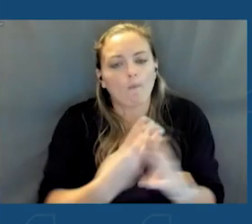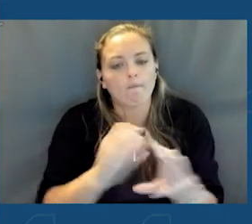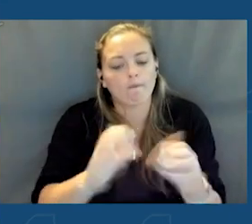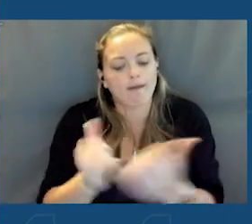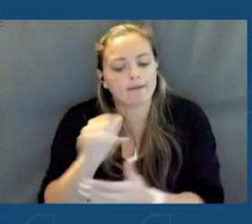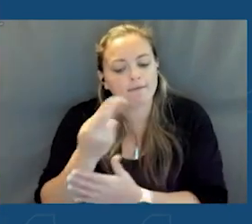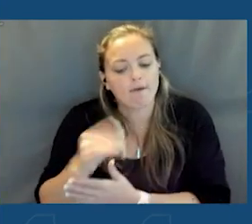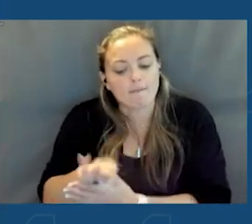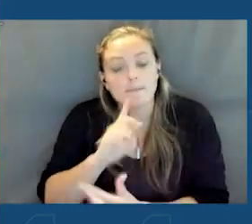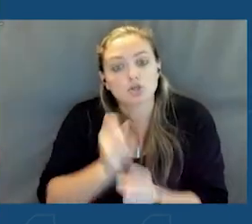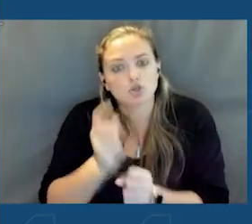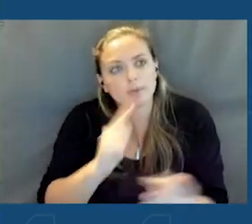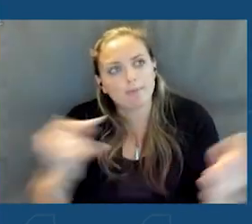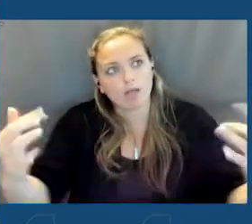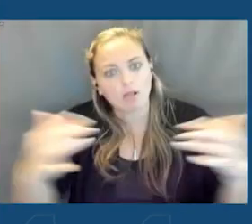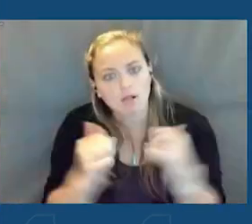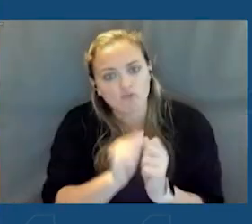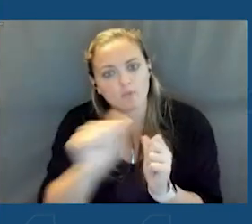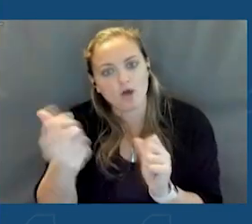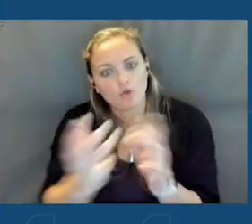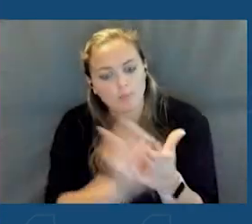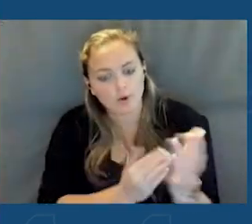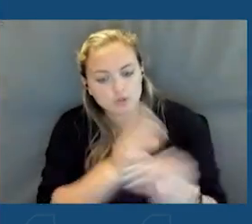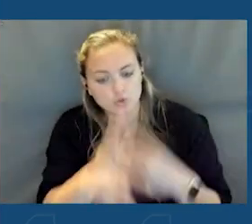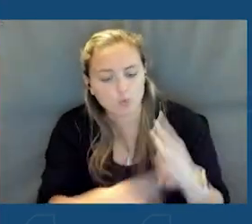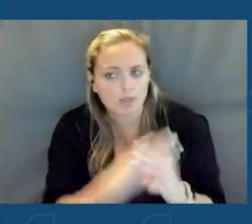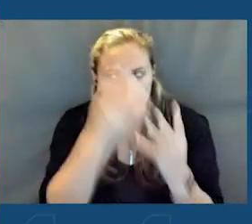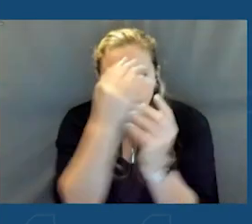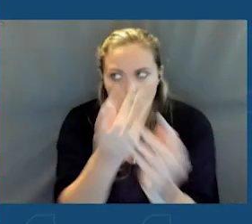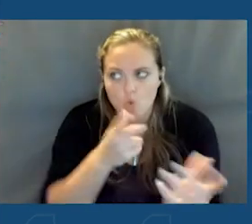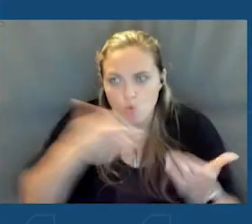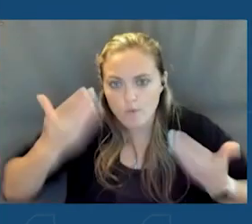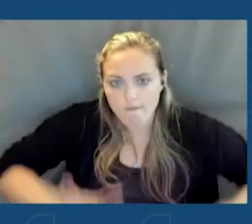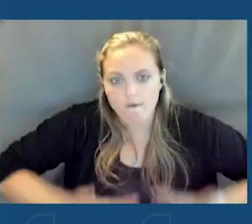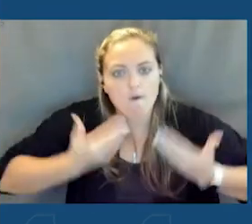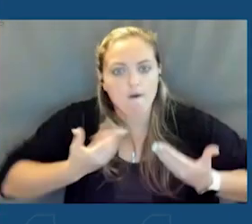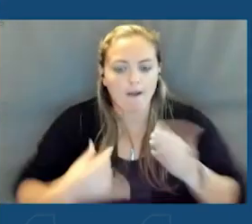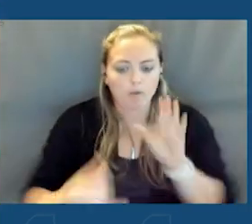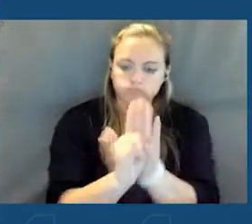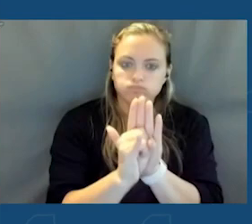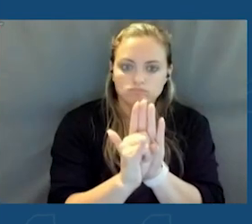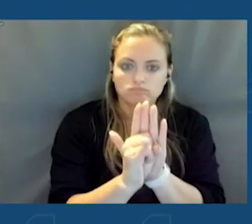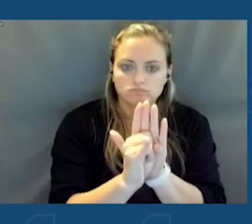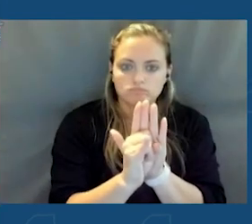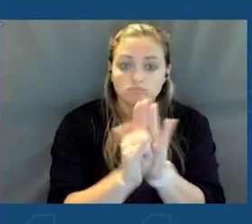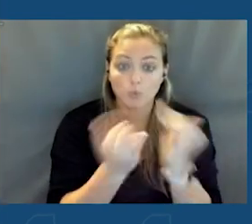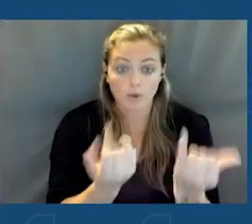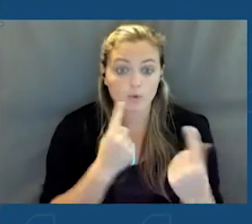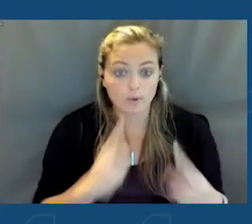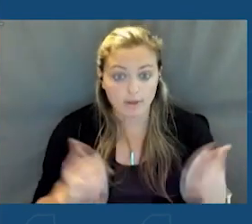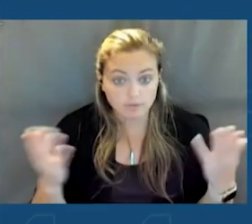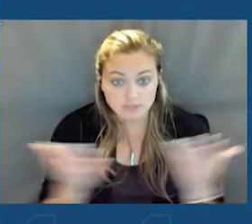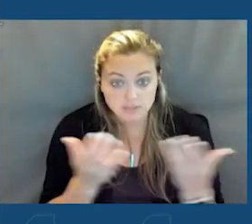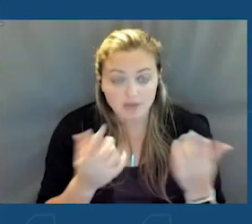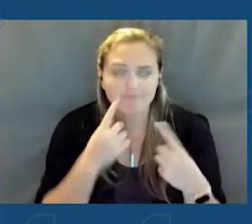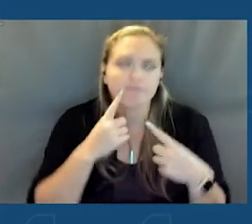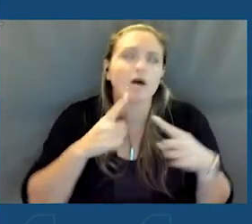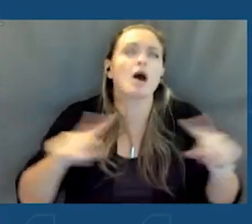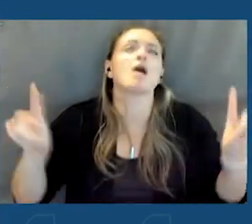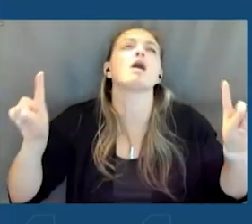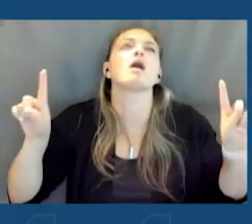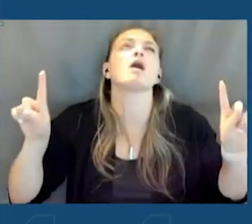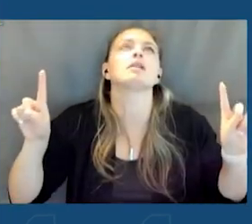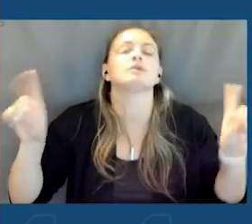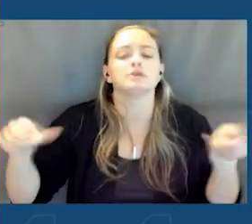around the world and let them know who we are. This is our identity. So today we're here to announce that we are finally, after years of